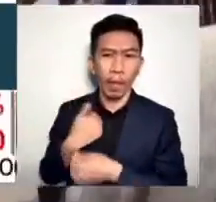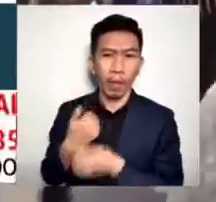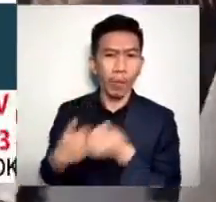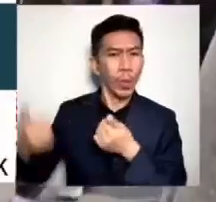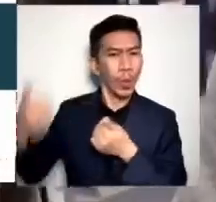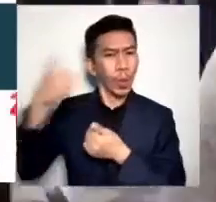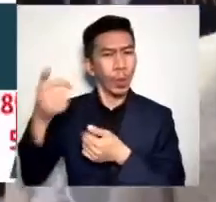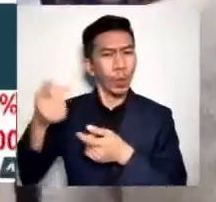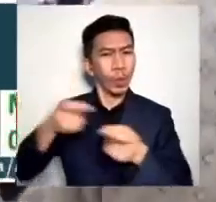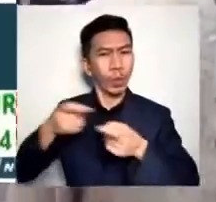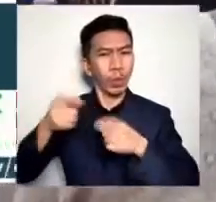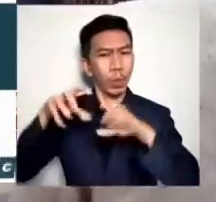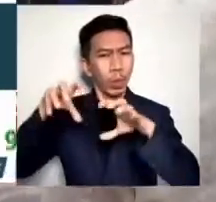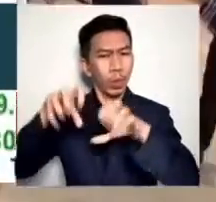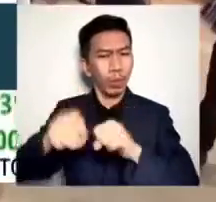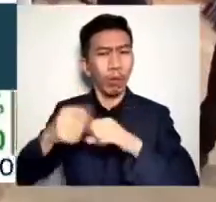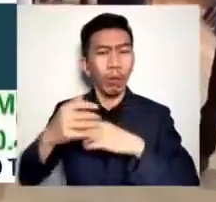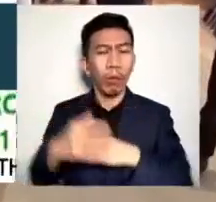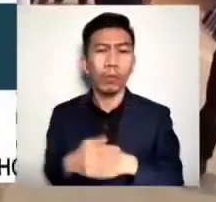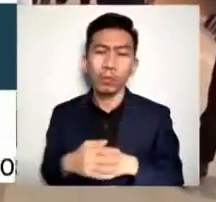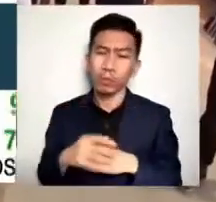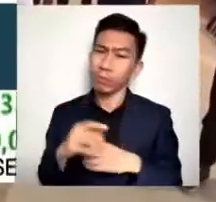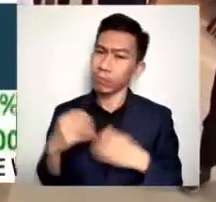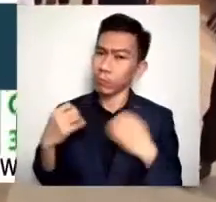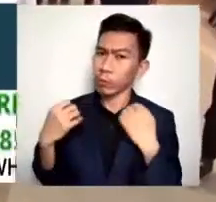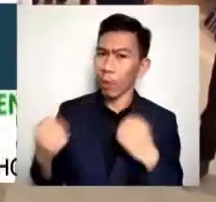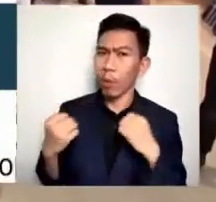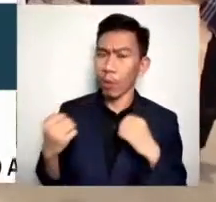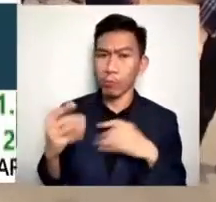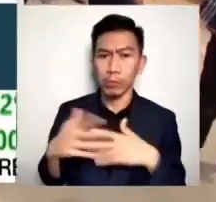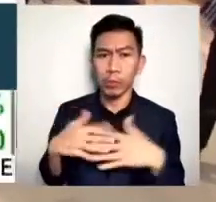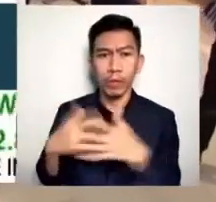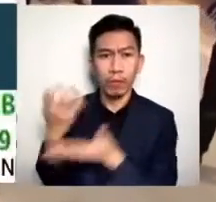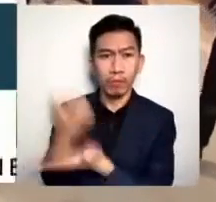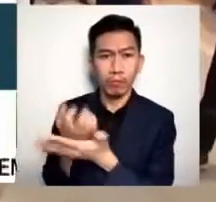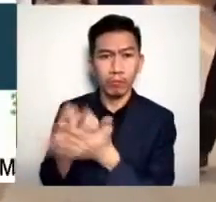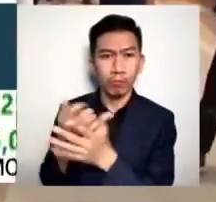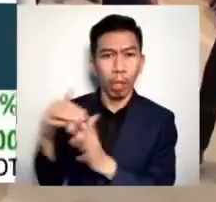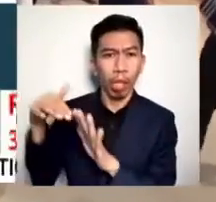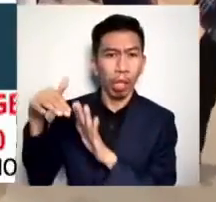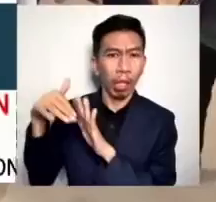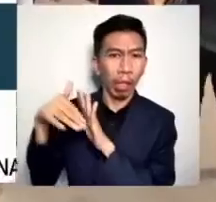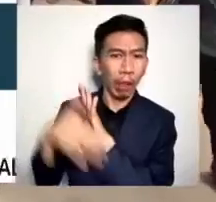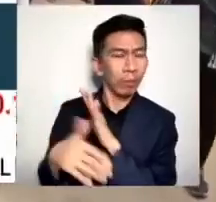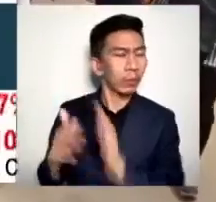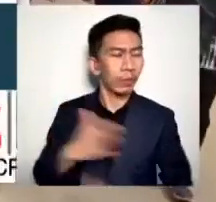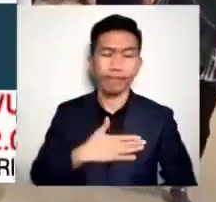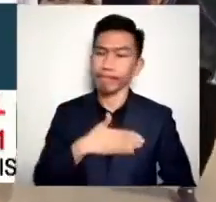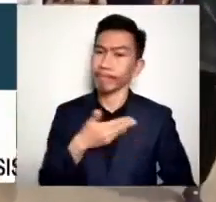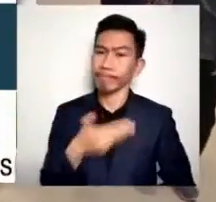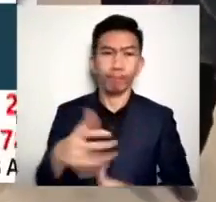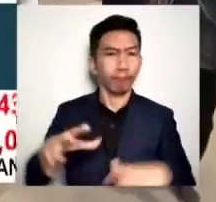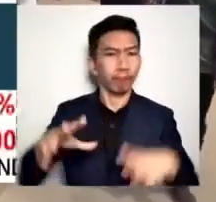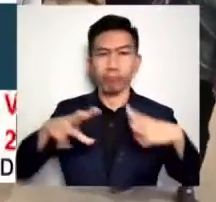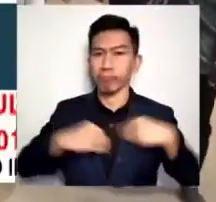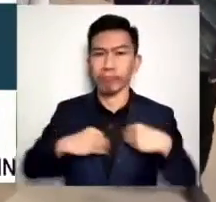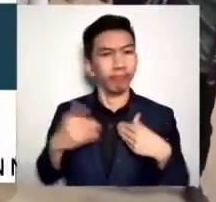enough, that is so strong, that even if the economy collapses, we are willing to accept the cost